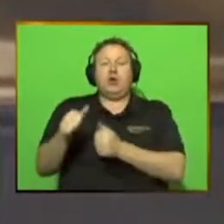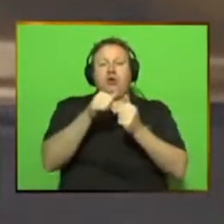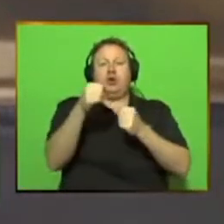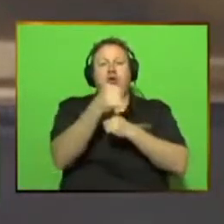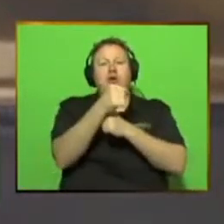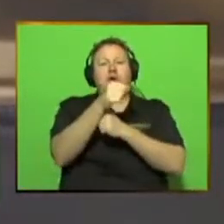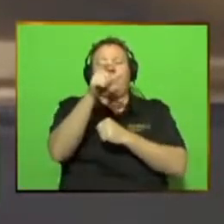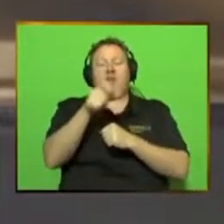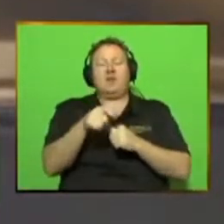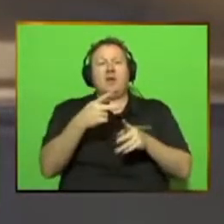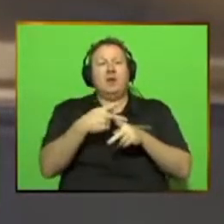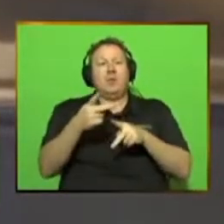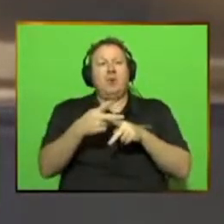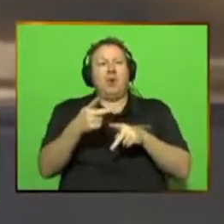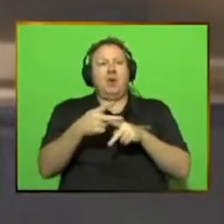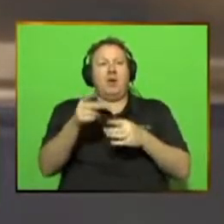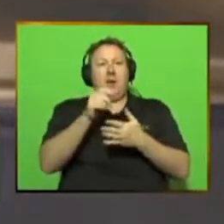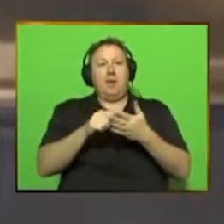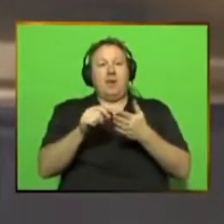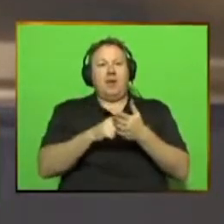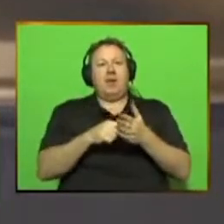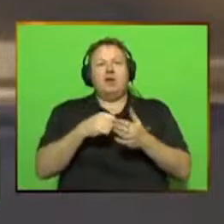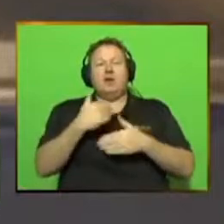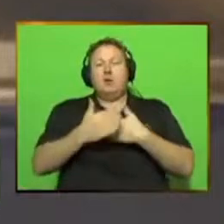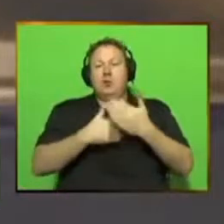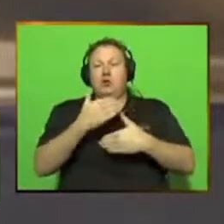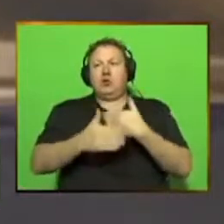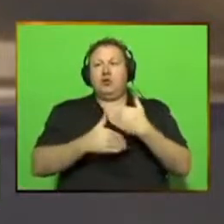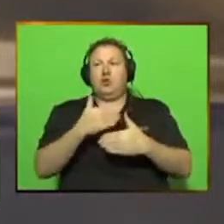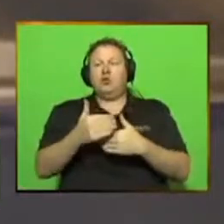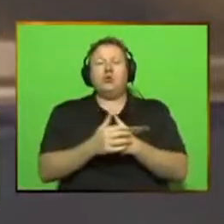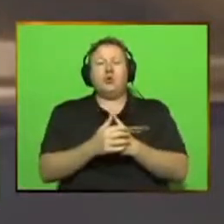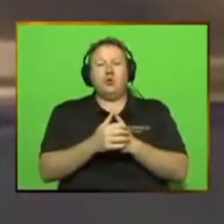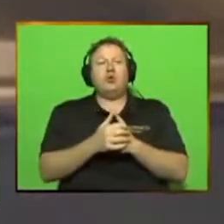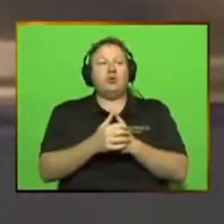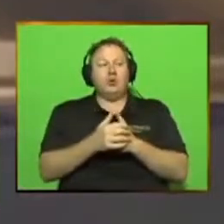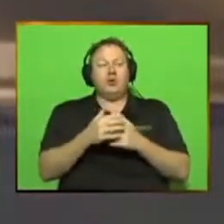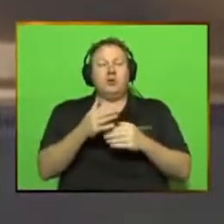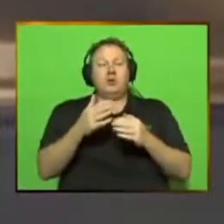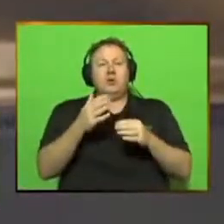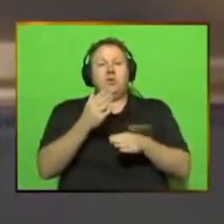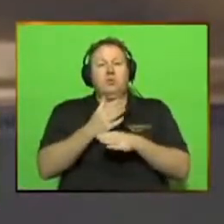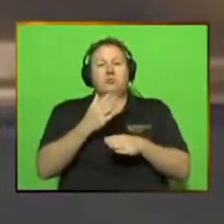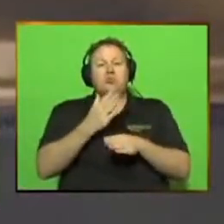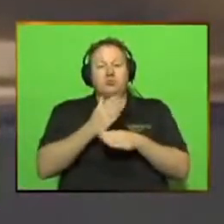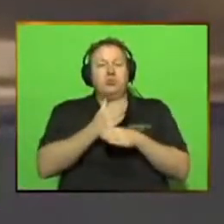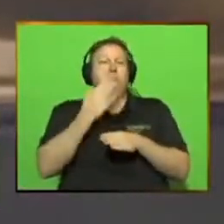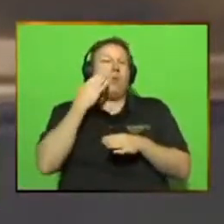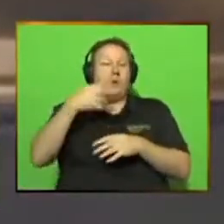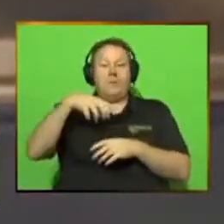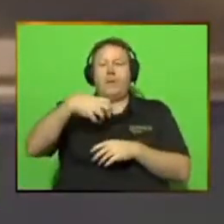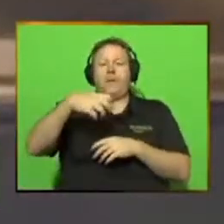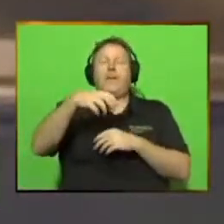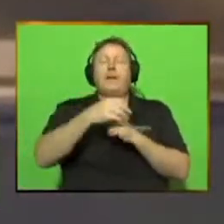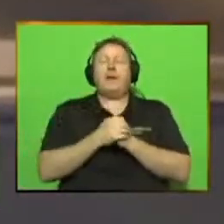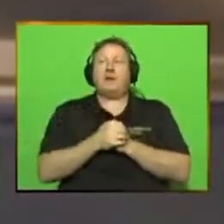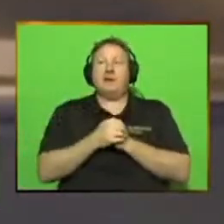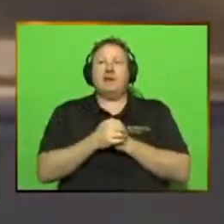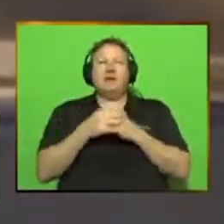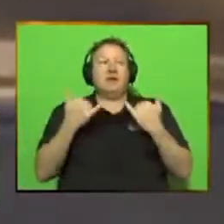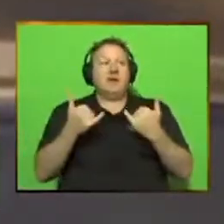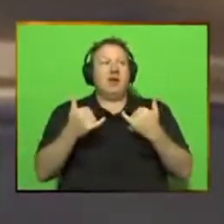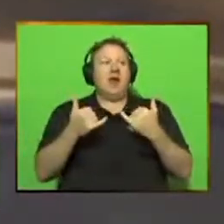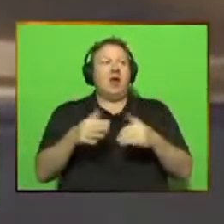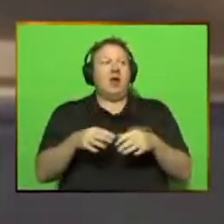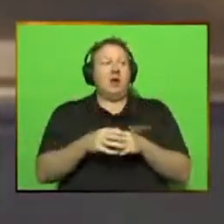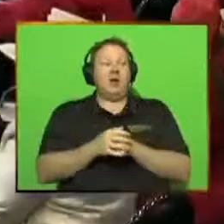ballot papers. We shall resume proceedings when the bells are rung. The proceedings are